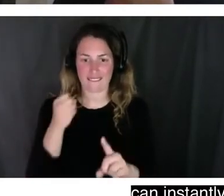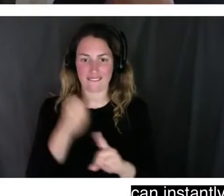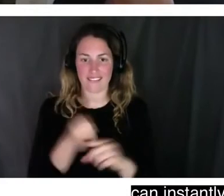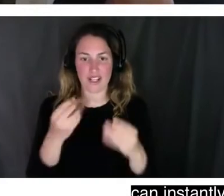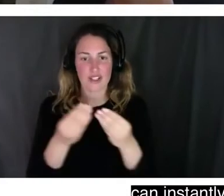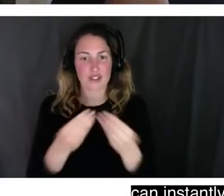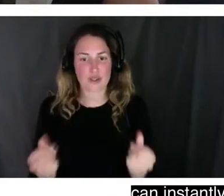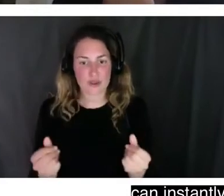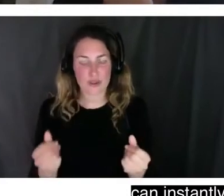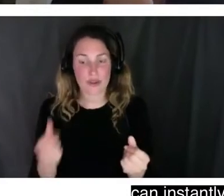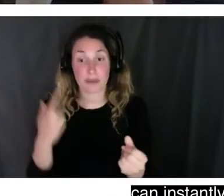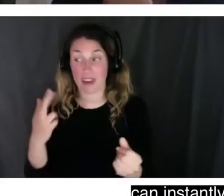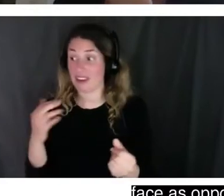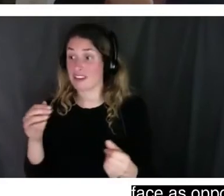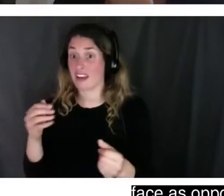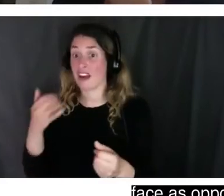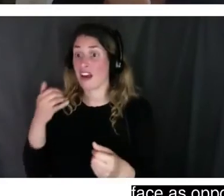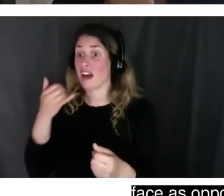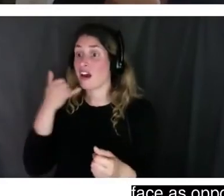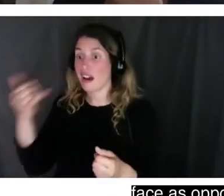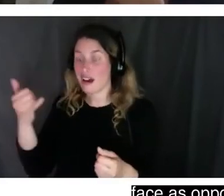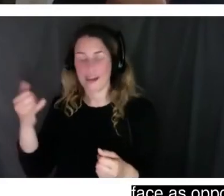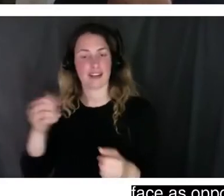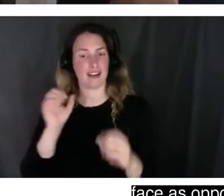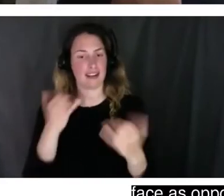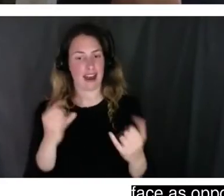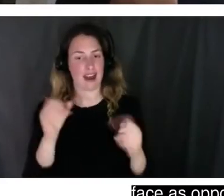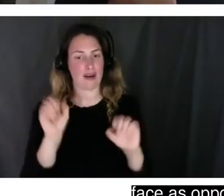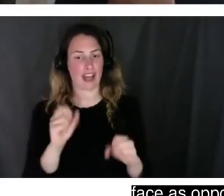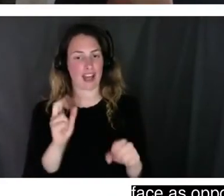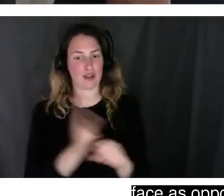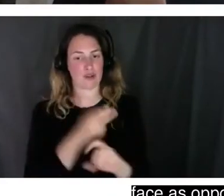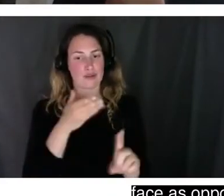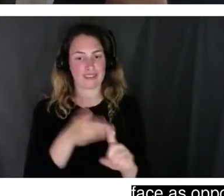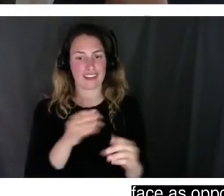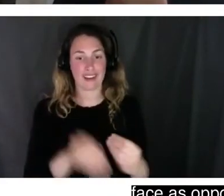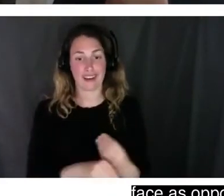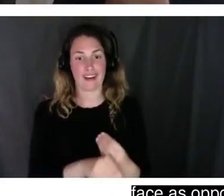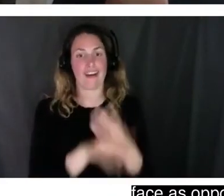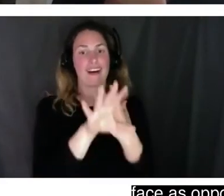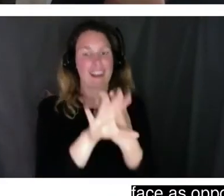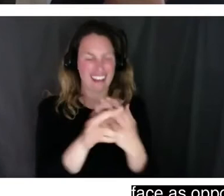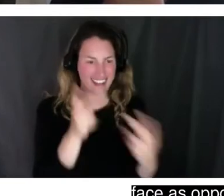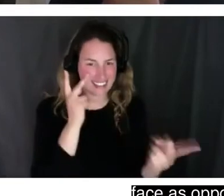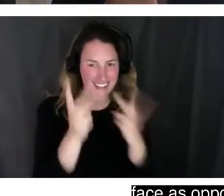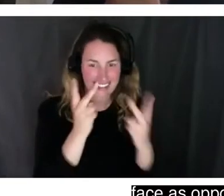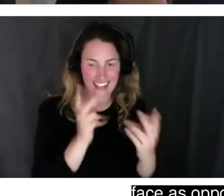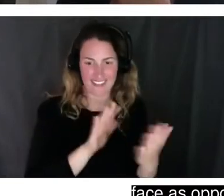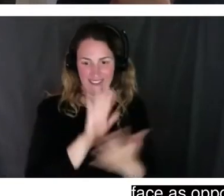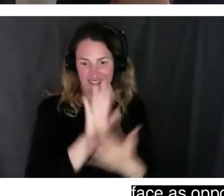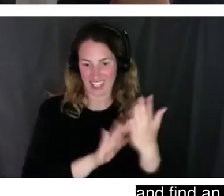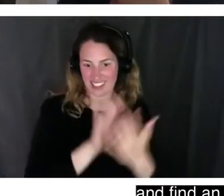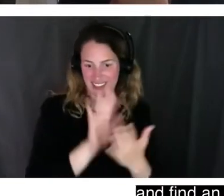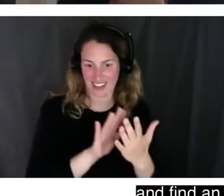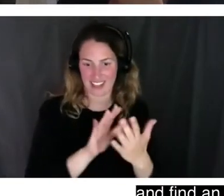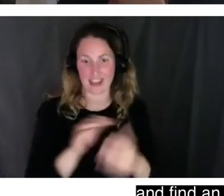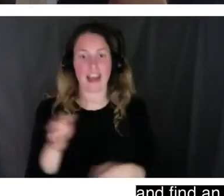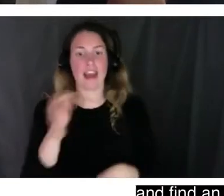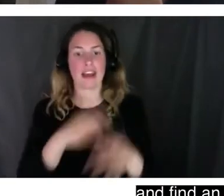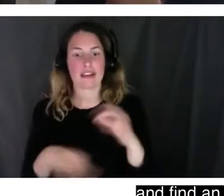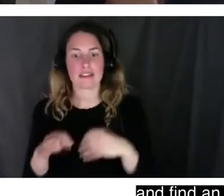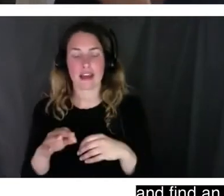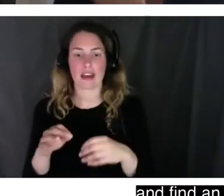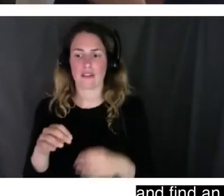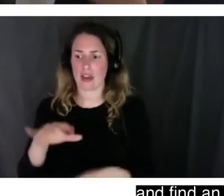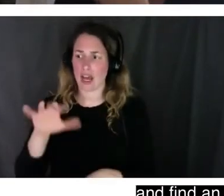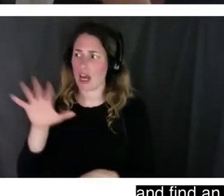contact you and see you face to face, as opposed to having to book a meeting and find an